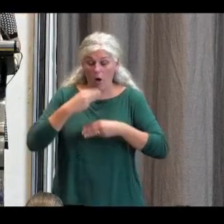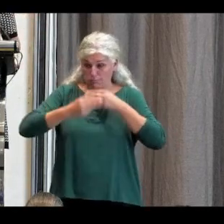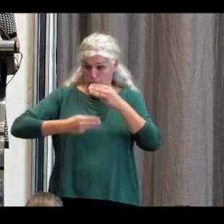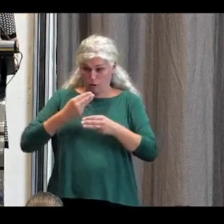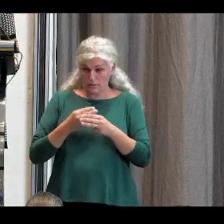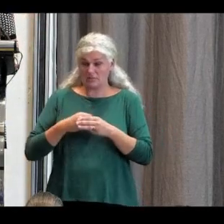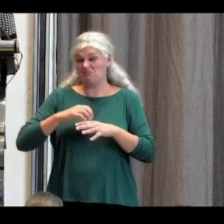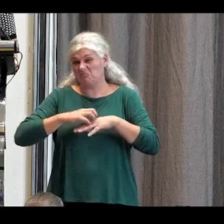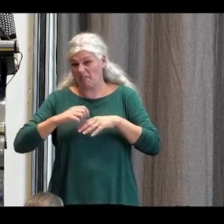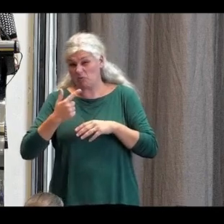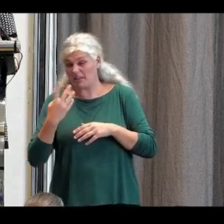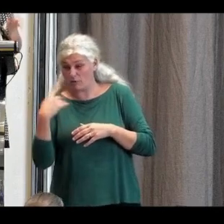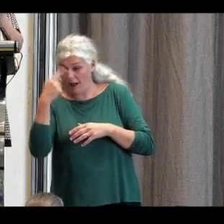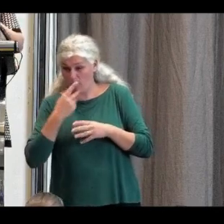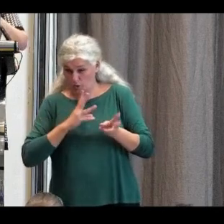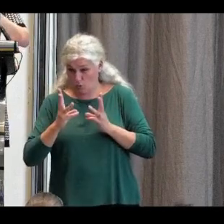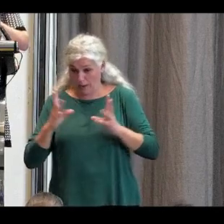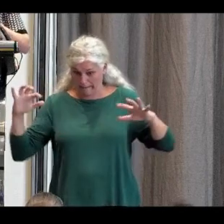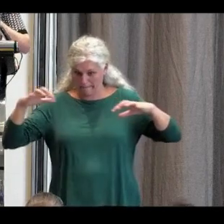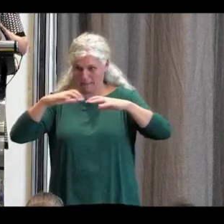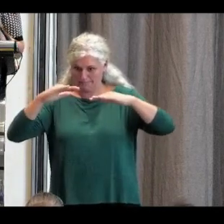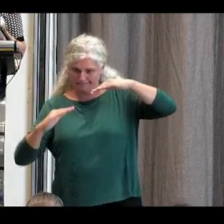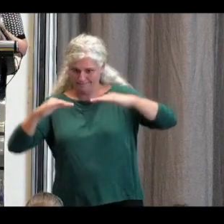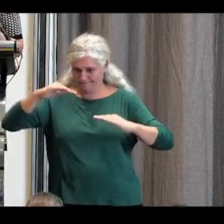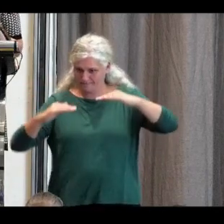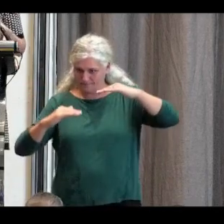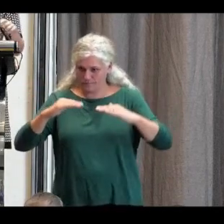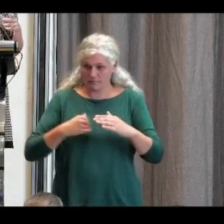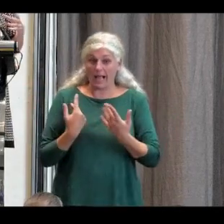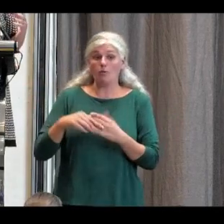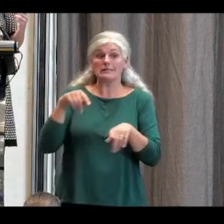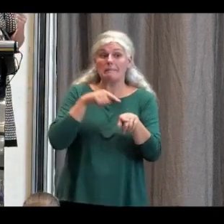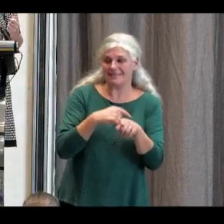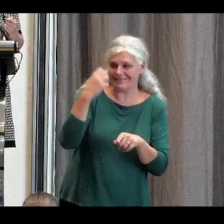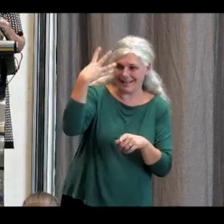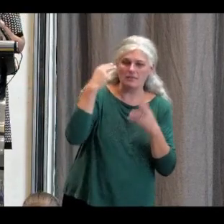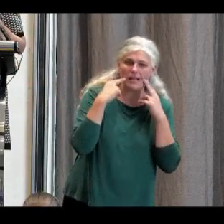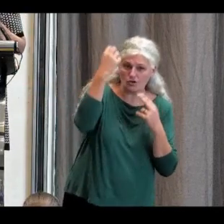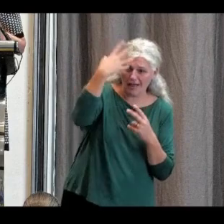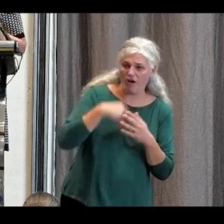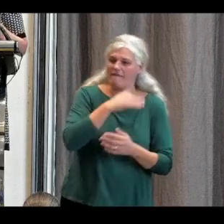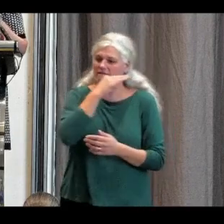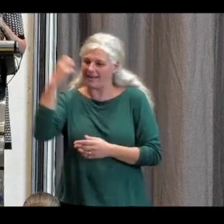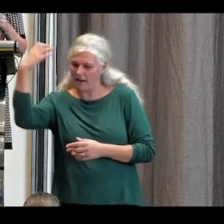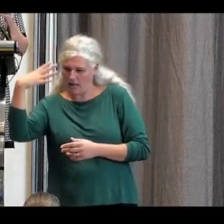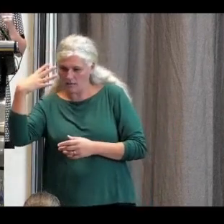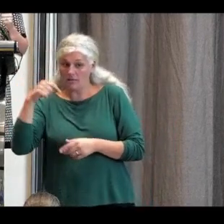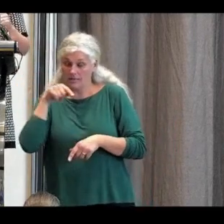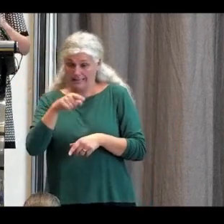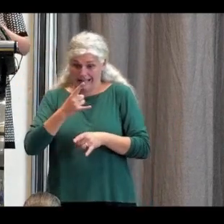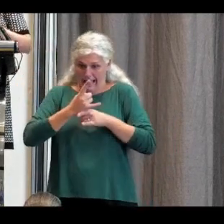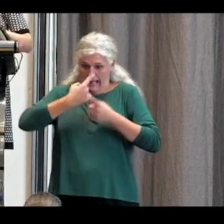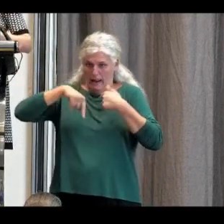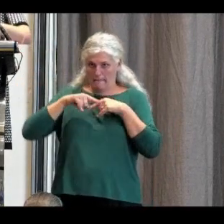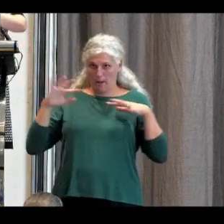takes about 24 hours to work. And the role of light, either natural light or artificial light here, is to help